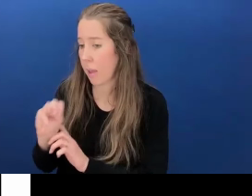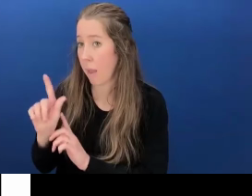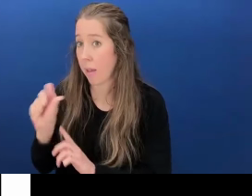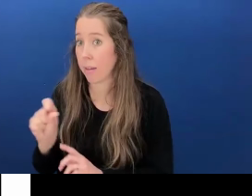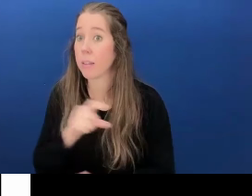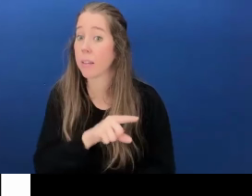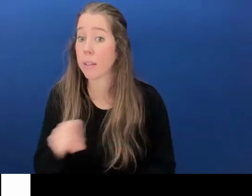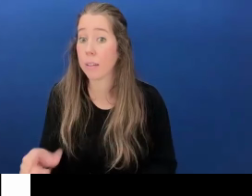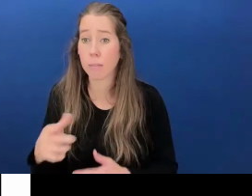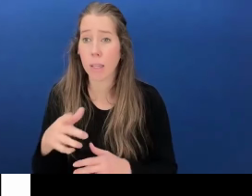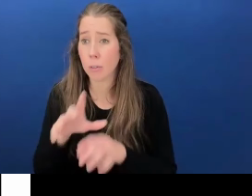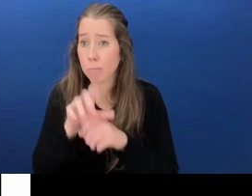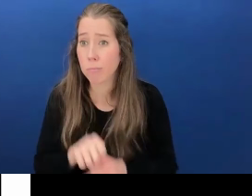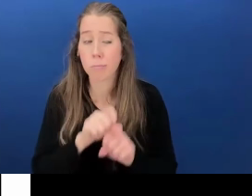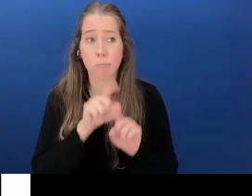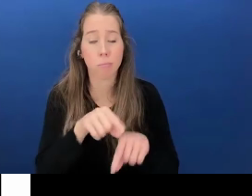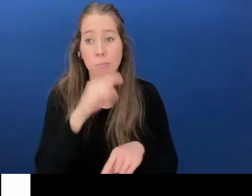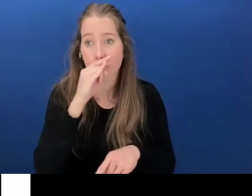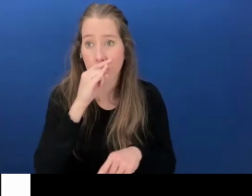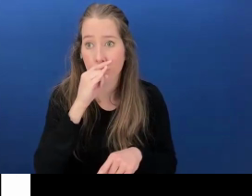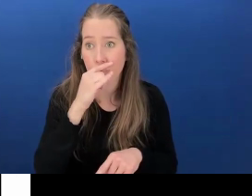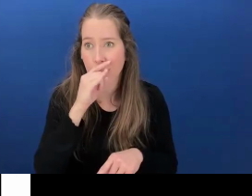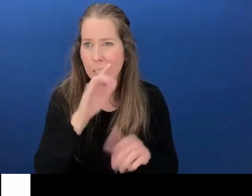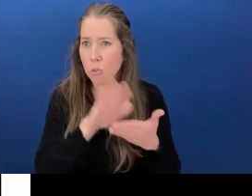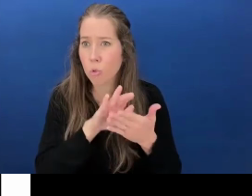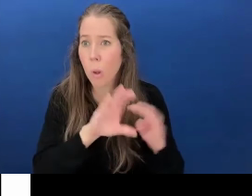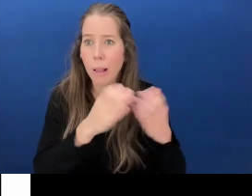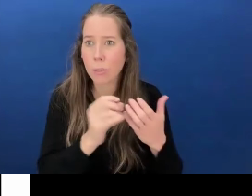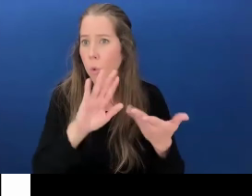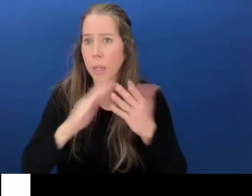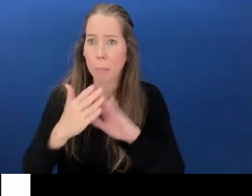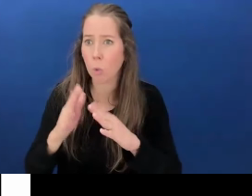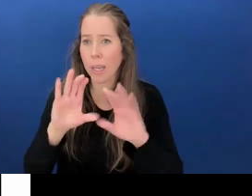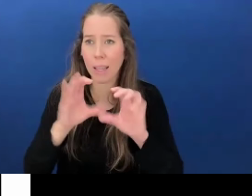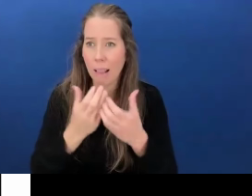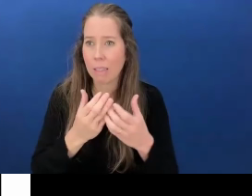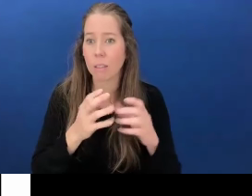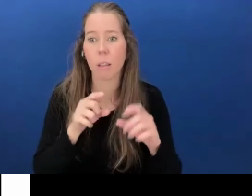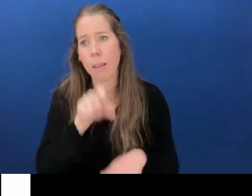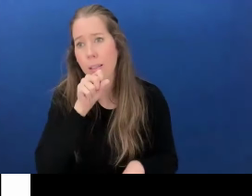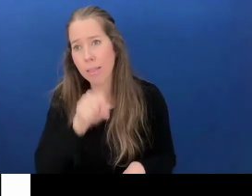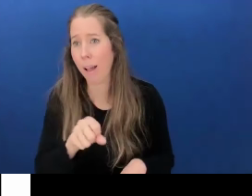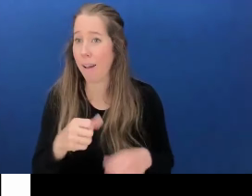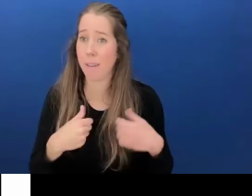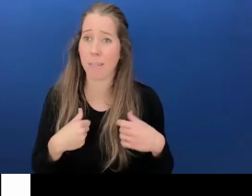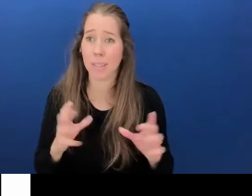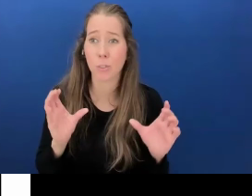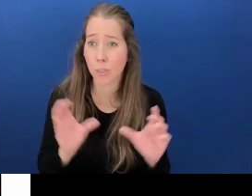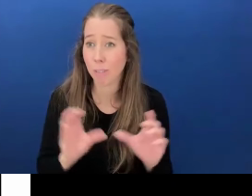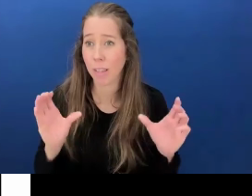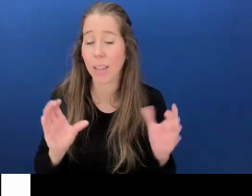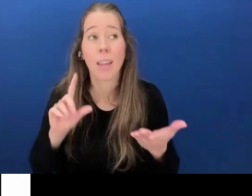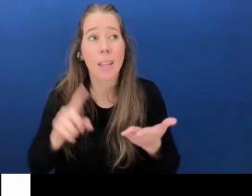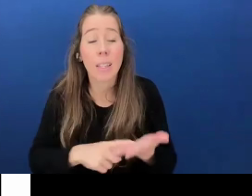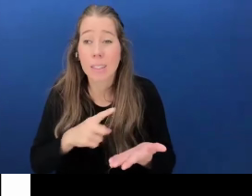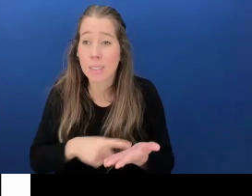classes at their kids' school, out in the community with different local community organizations, and they love having certificates. Like sometimes they